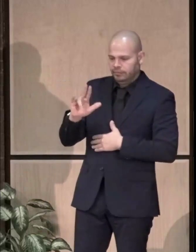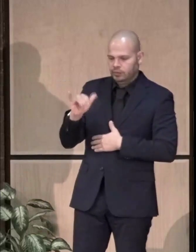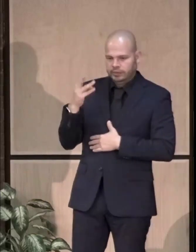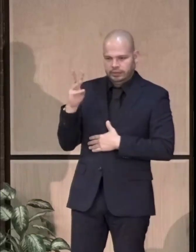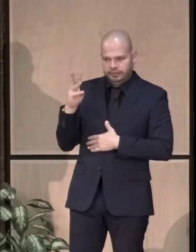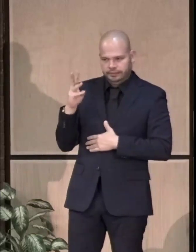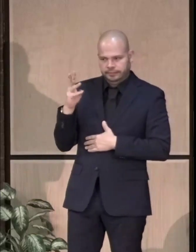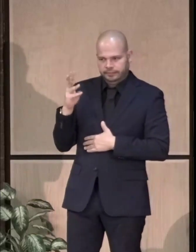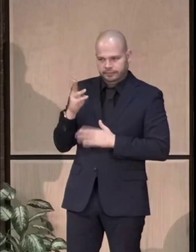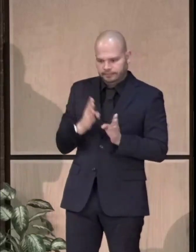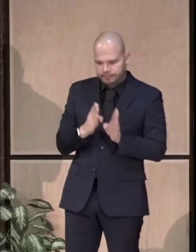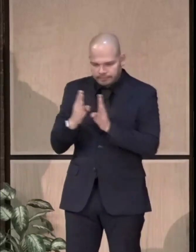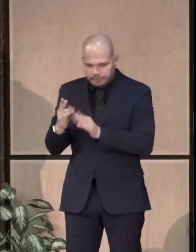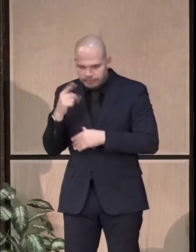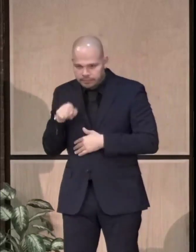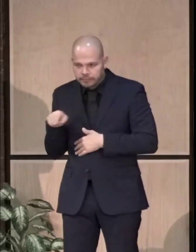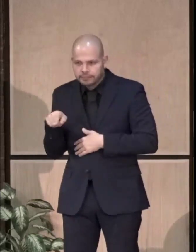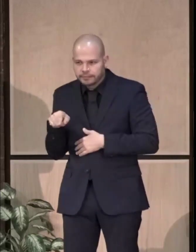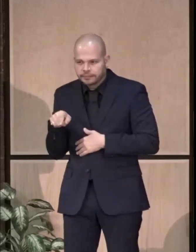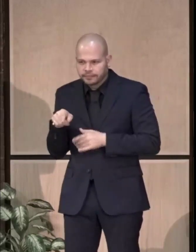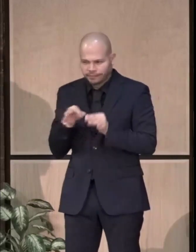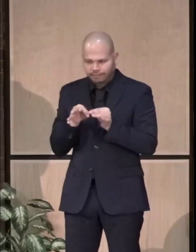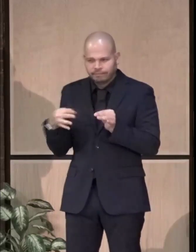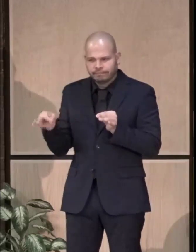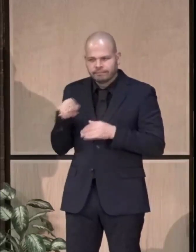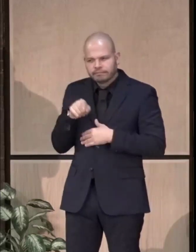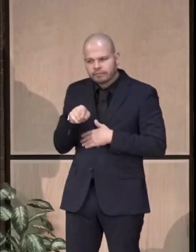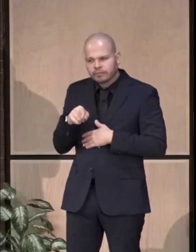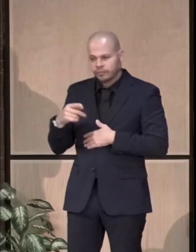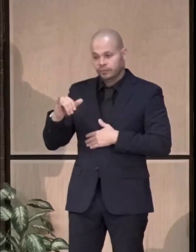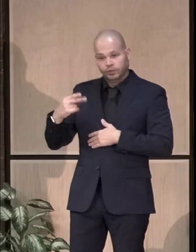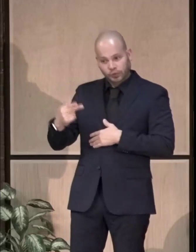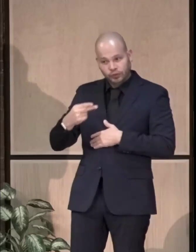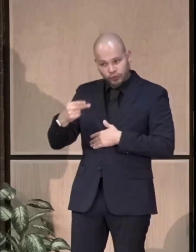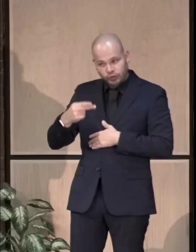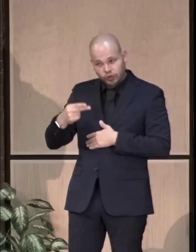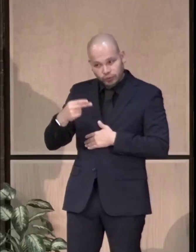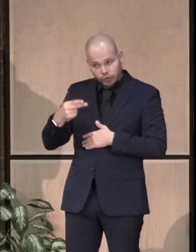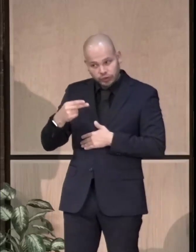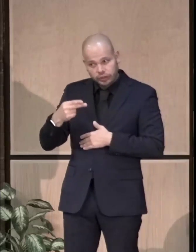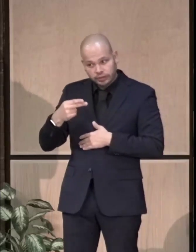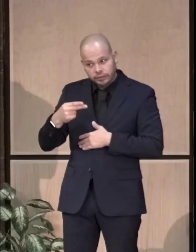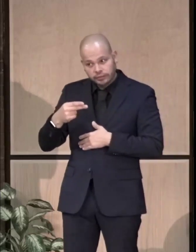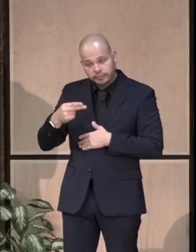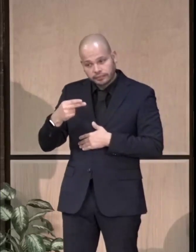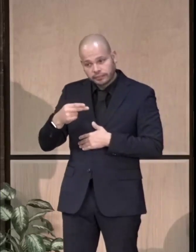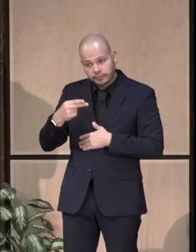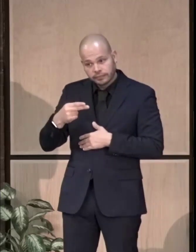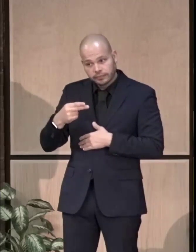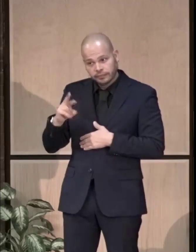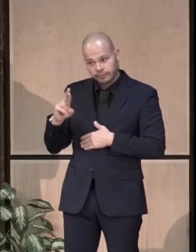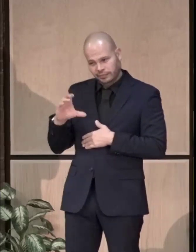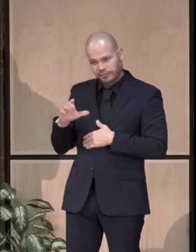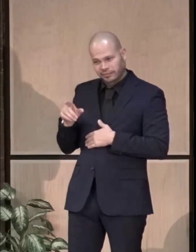says that Sergeant Hodgson, friends, Sergeant Card's best friend,